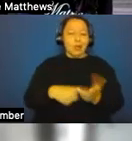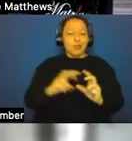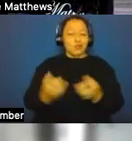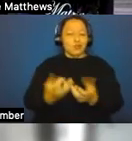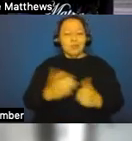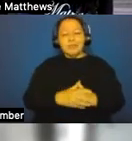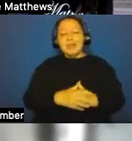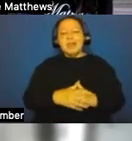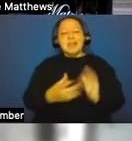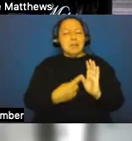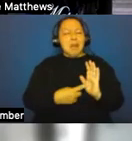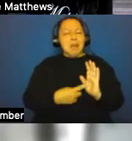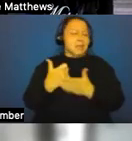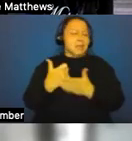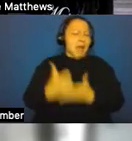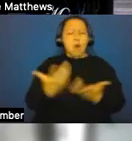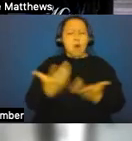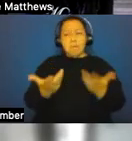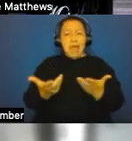it's a regalia making